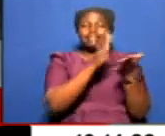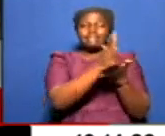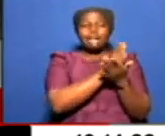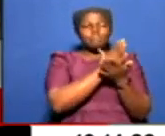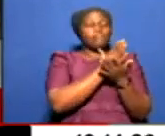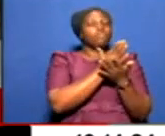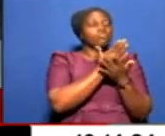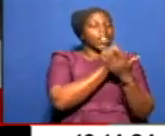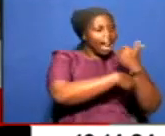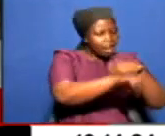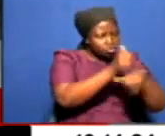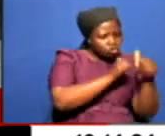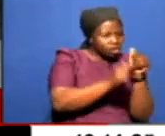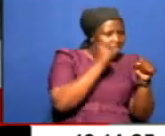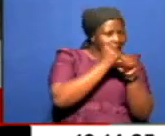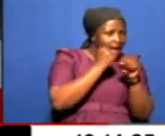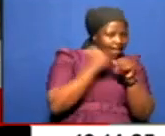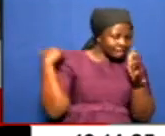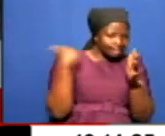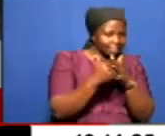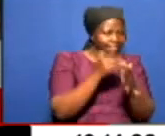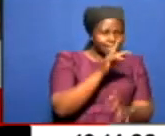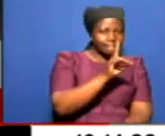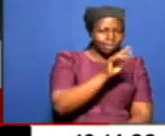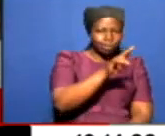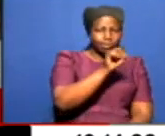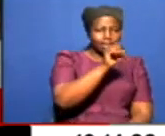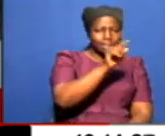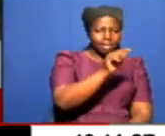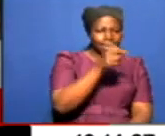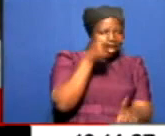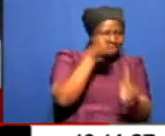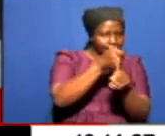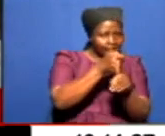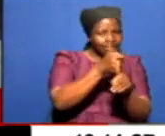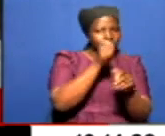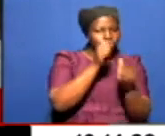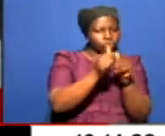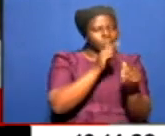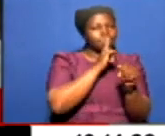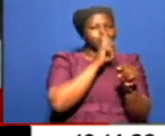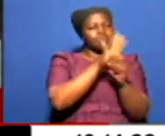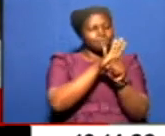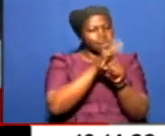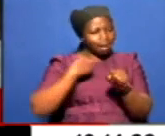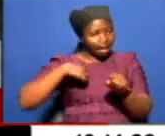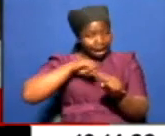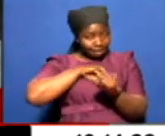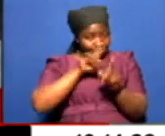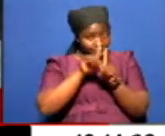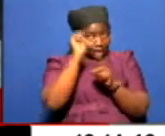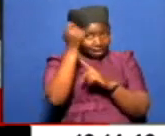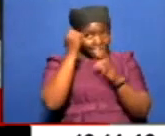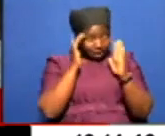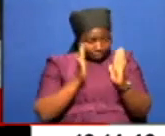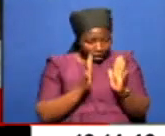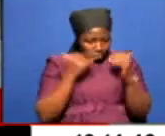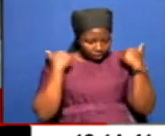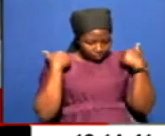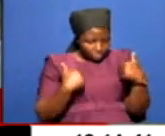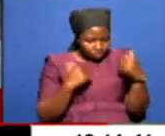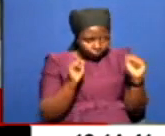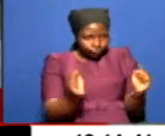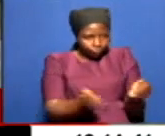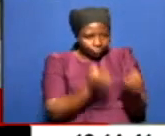Dusit D2 attack that guarantees us, or me as a Kenyan, that I'm safe within